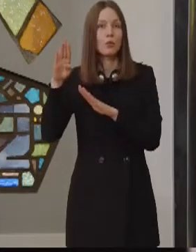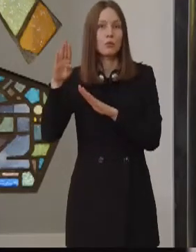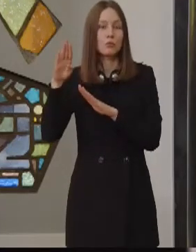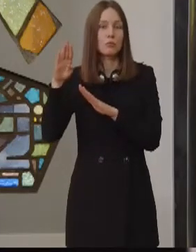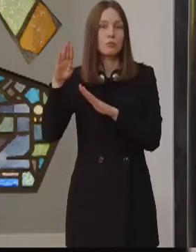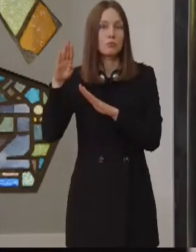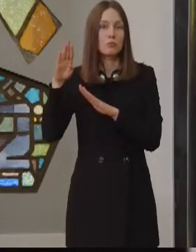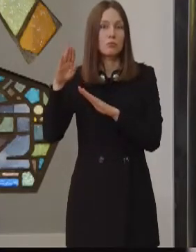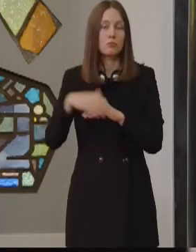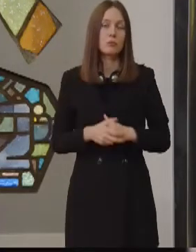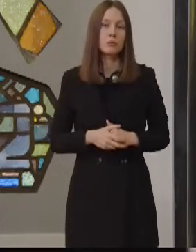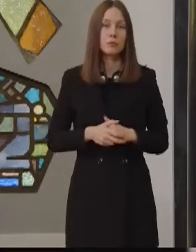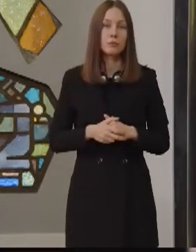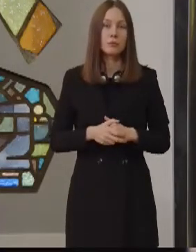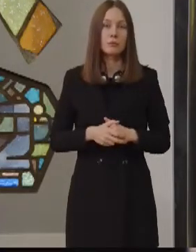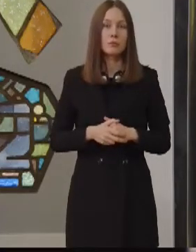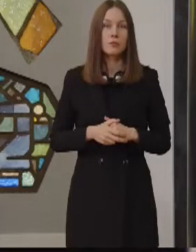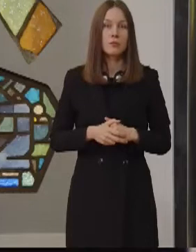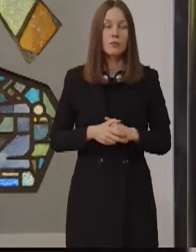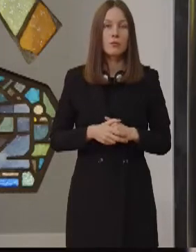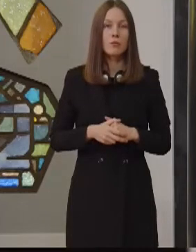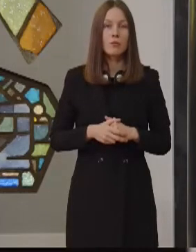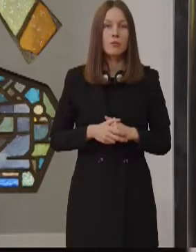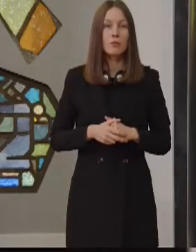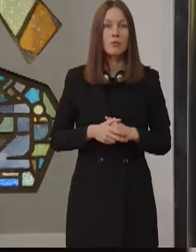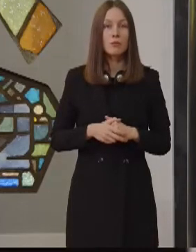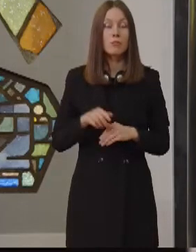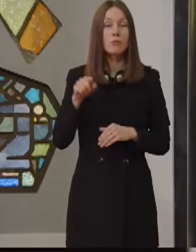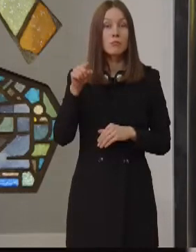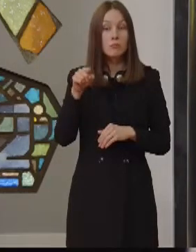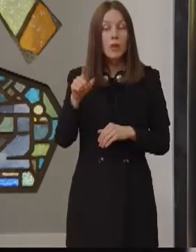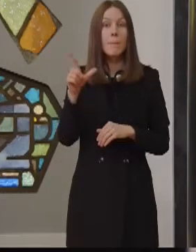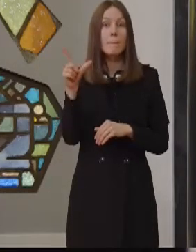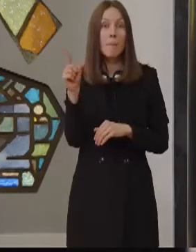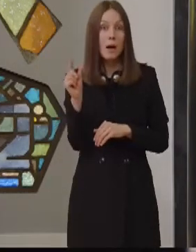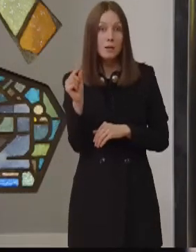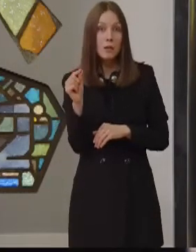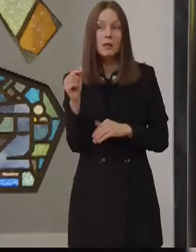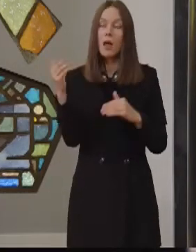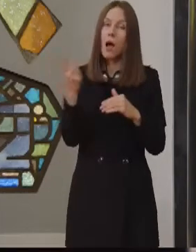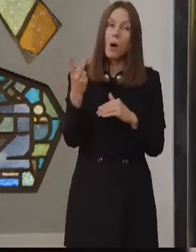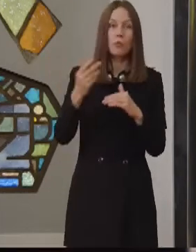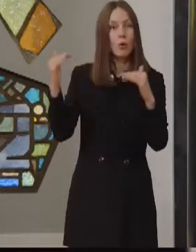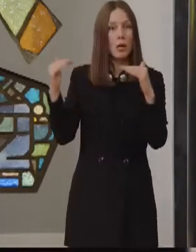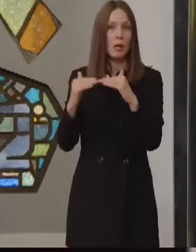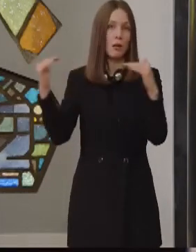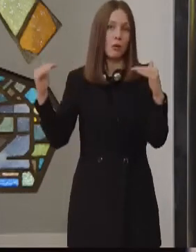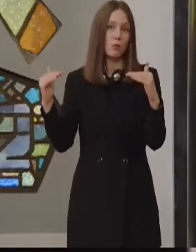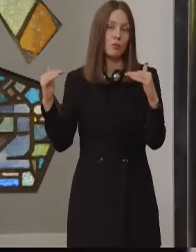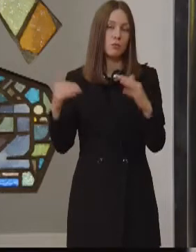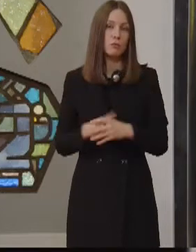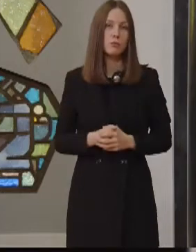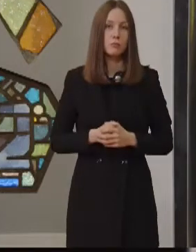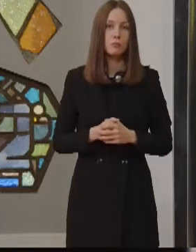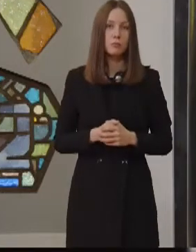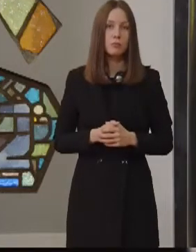would be very suitable for them, and that partnership itself would be a good alternative for them, because it would stress